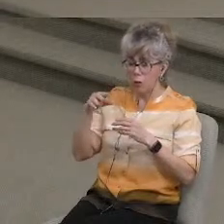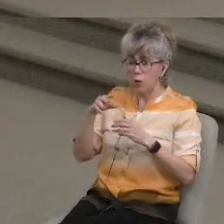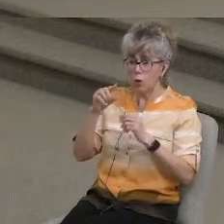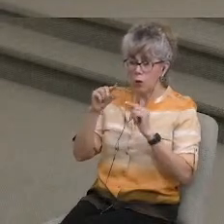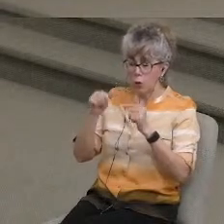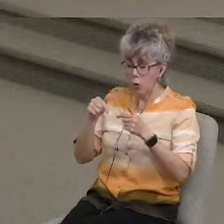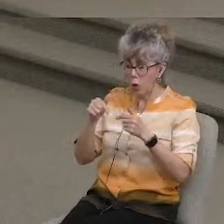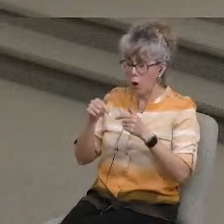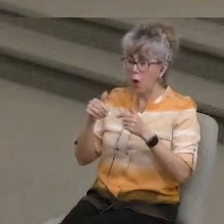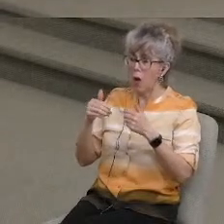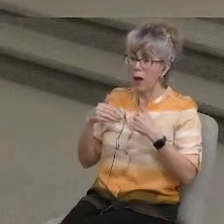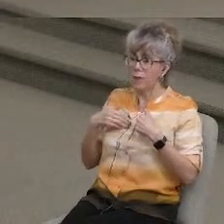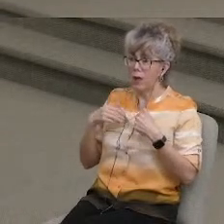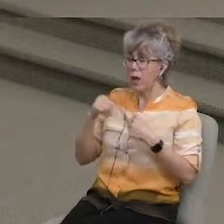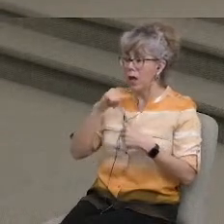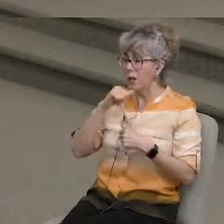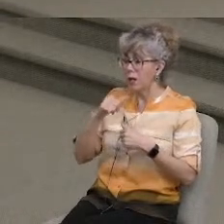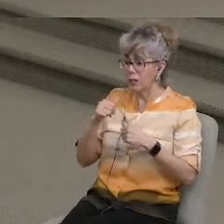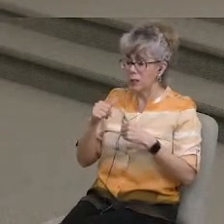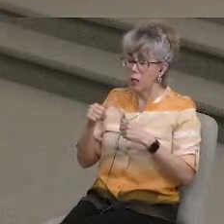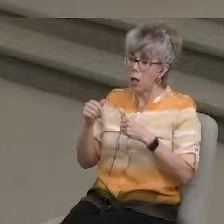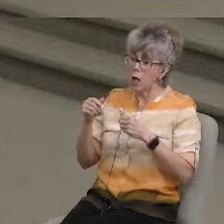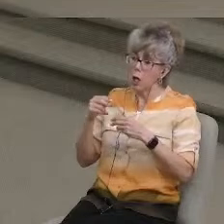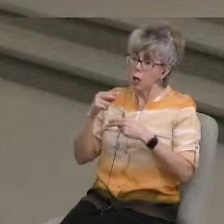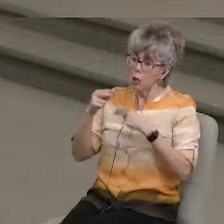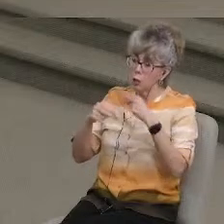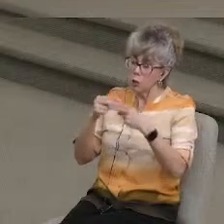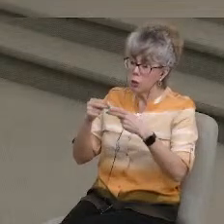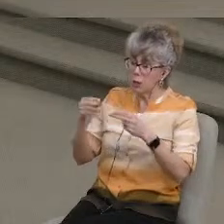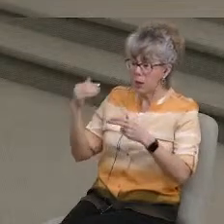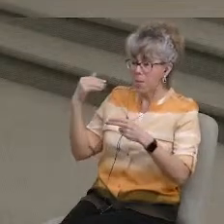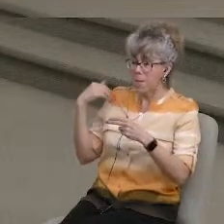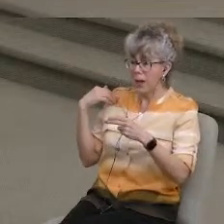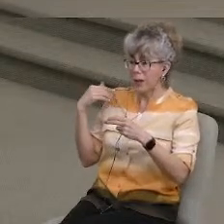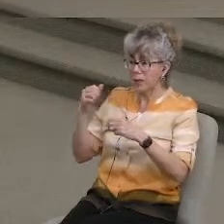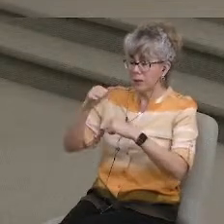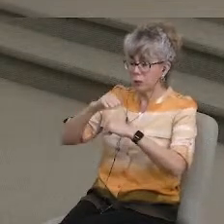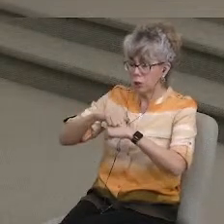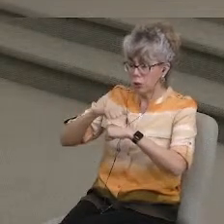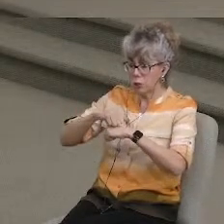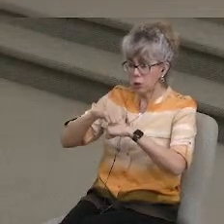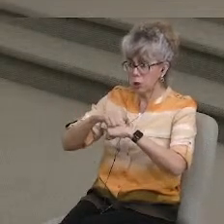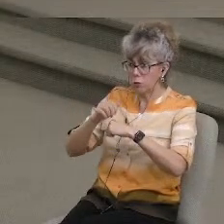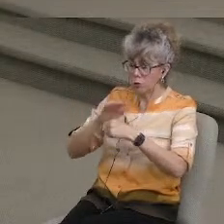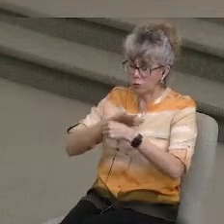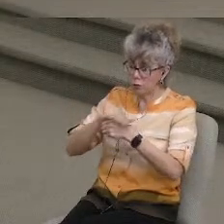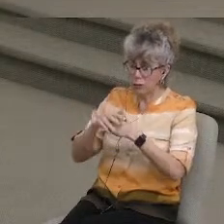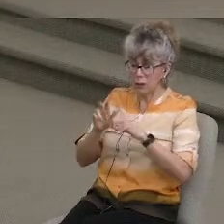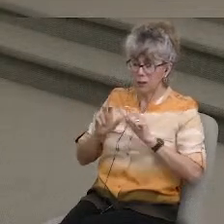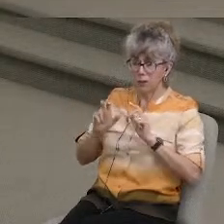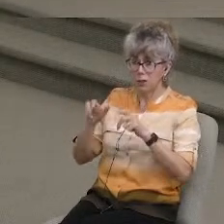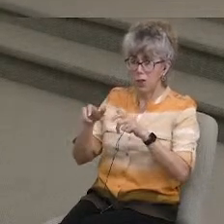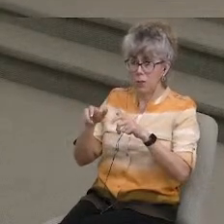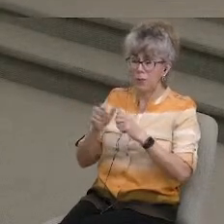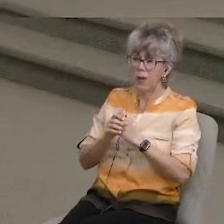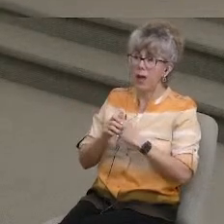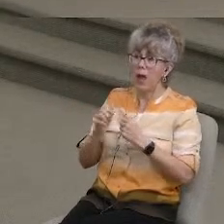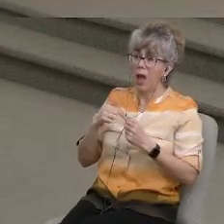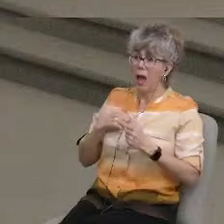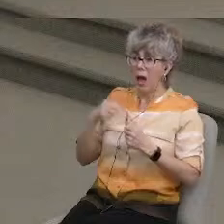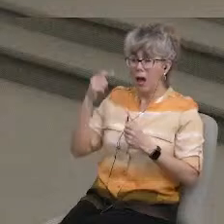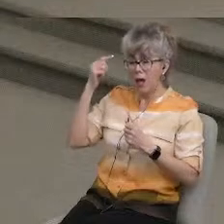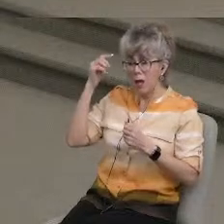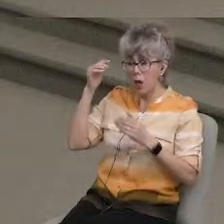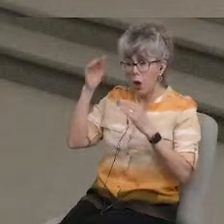not capable, I'm not powerful enough to move this stone on my own. I need your grace, I need your love, I need your mercy, I need